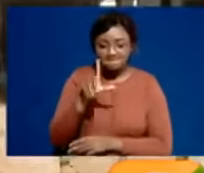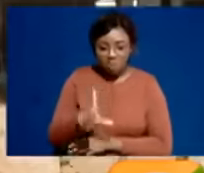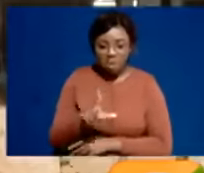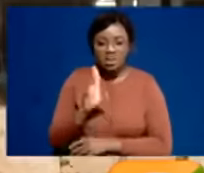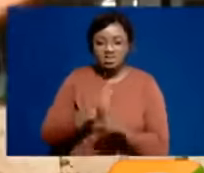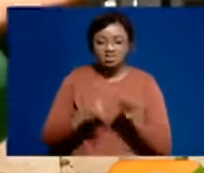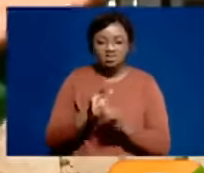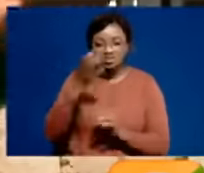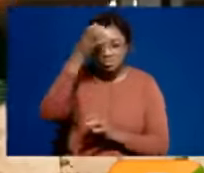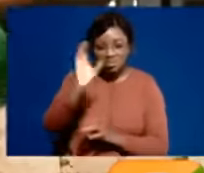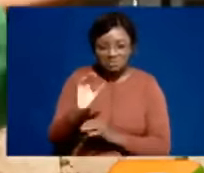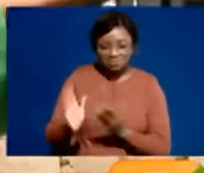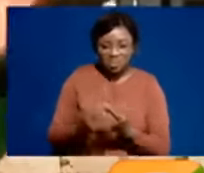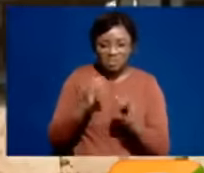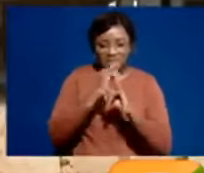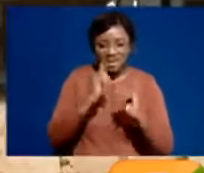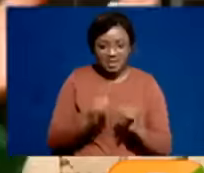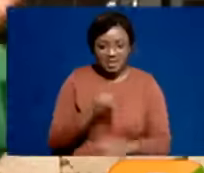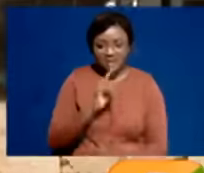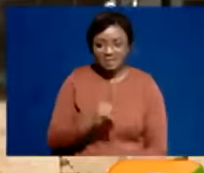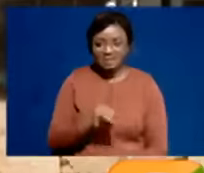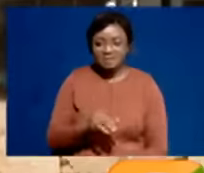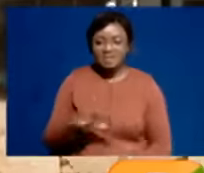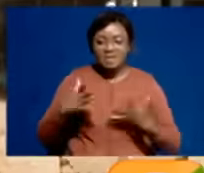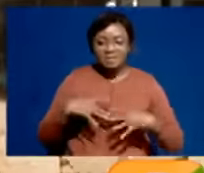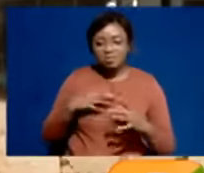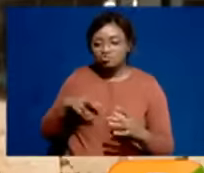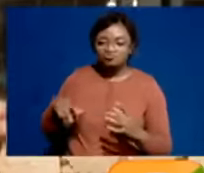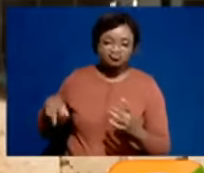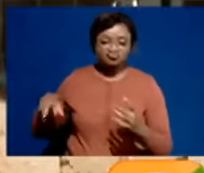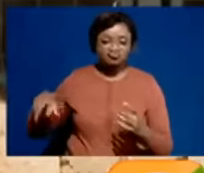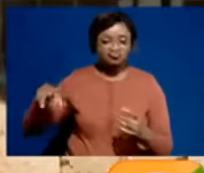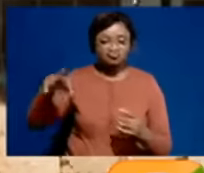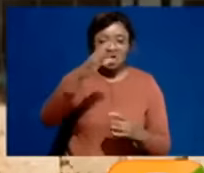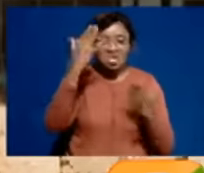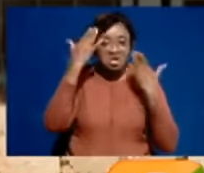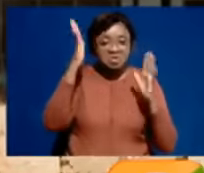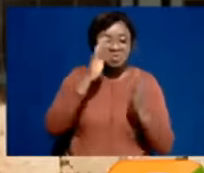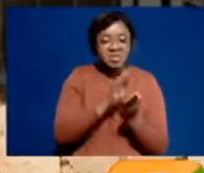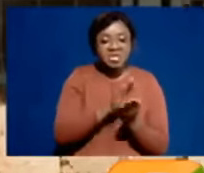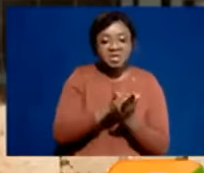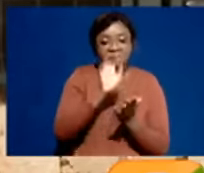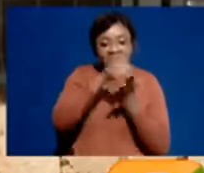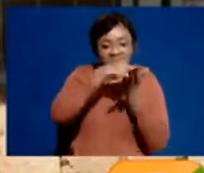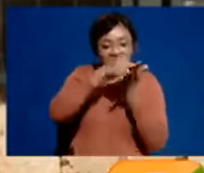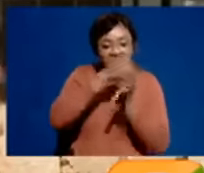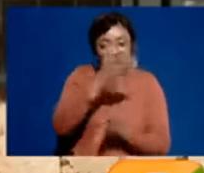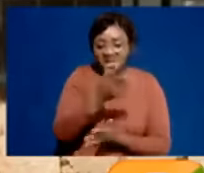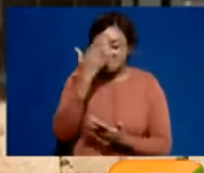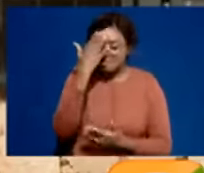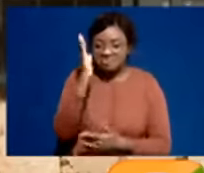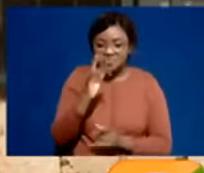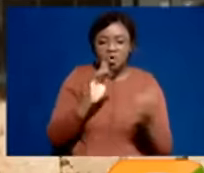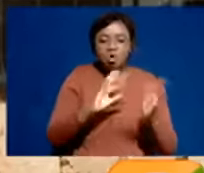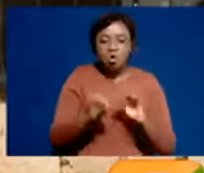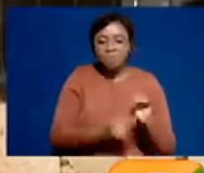mess. People who move or who walk along our farm, they don't even know we have pigs here. Unlike other farms